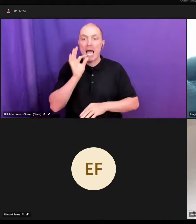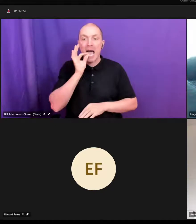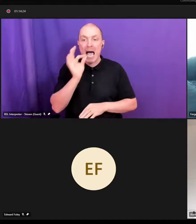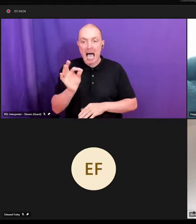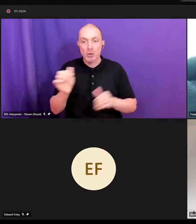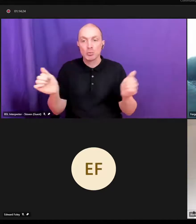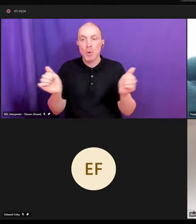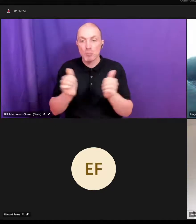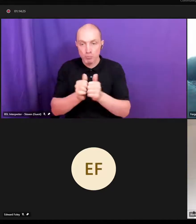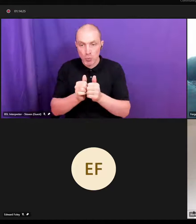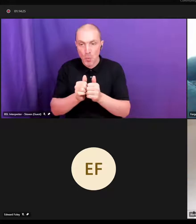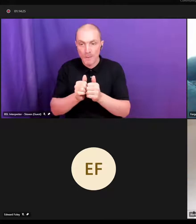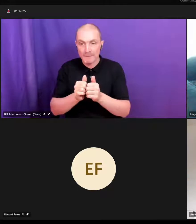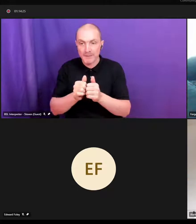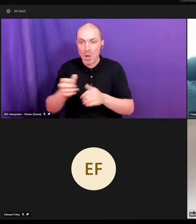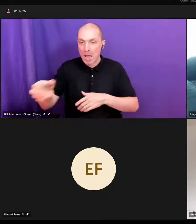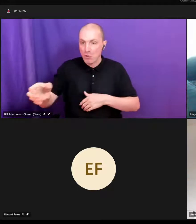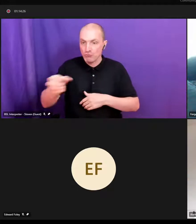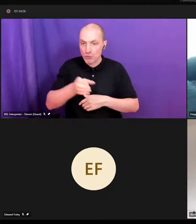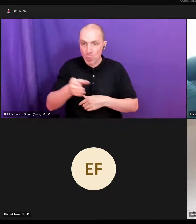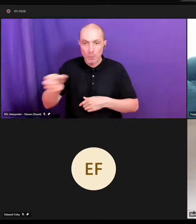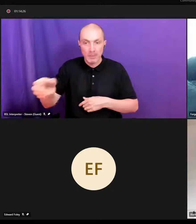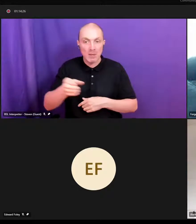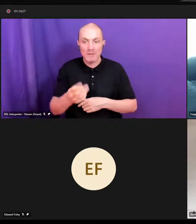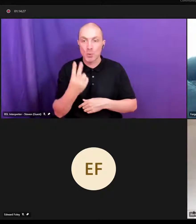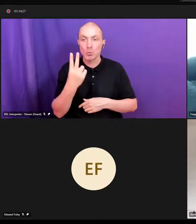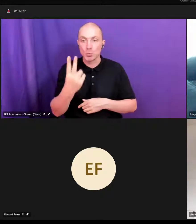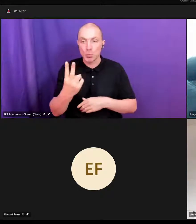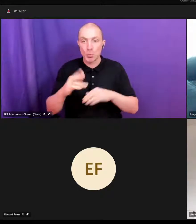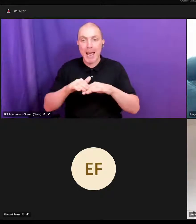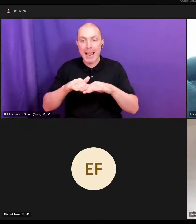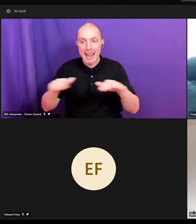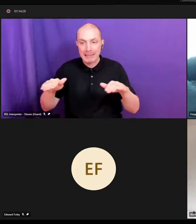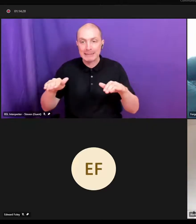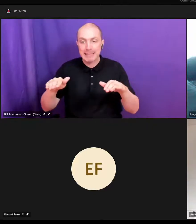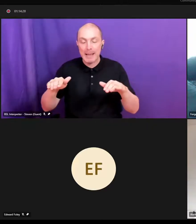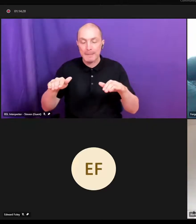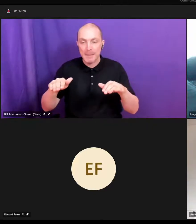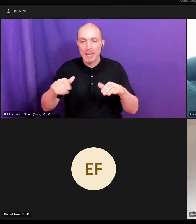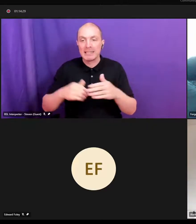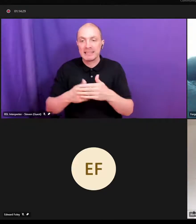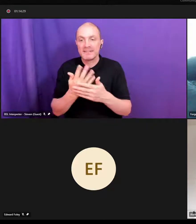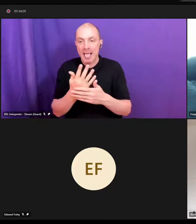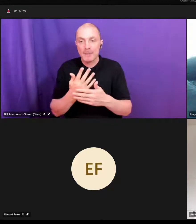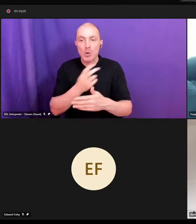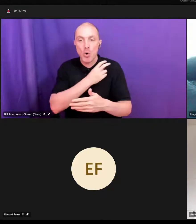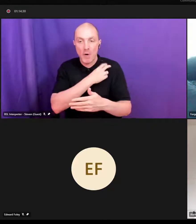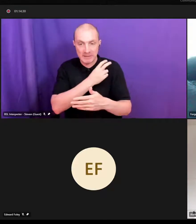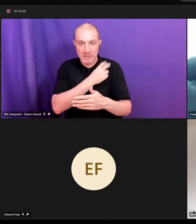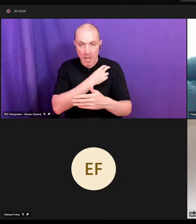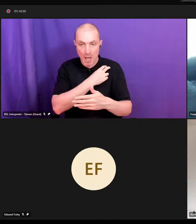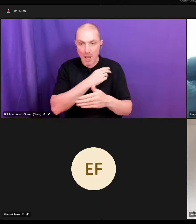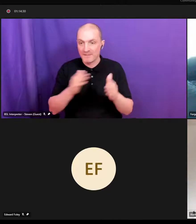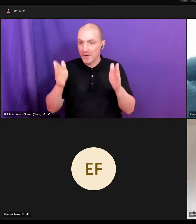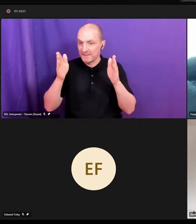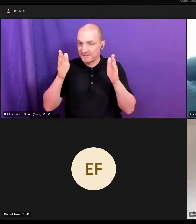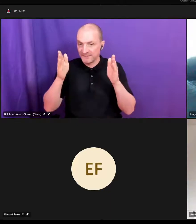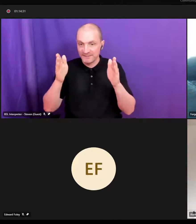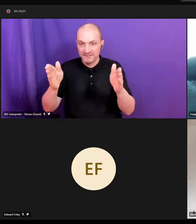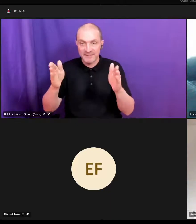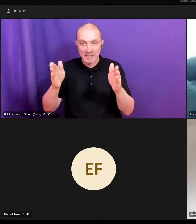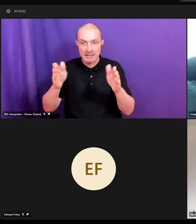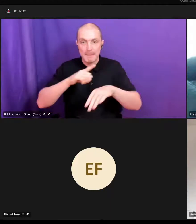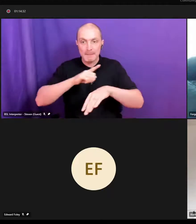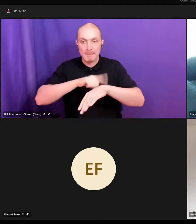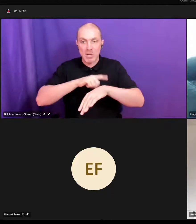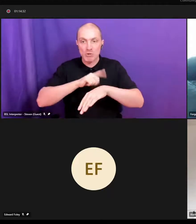landscape development officers to the establishment for a fixed period of 23 months. That we note the update that's been provided as far